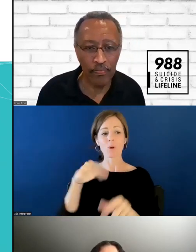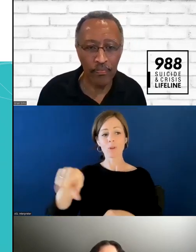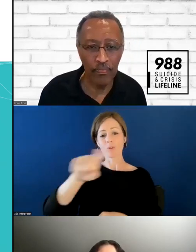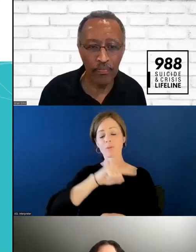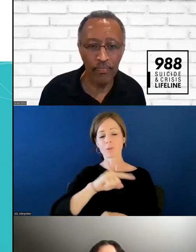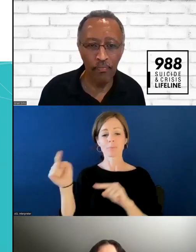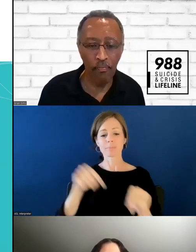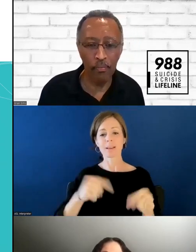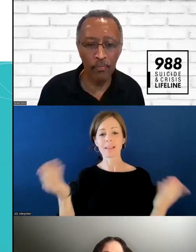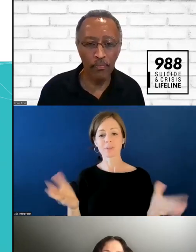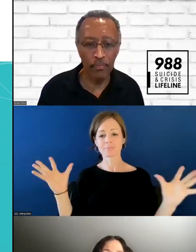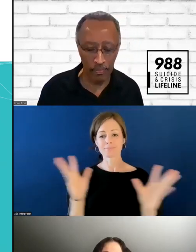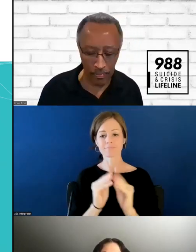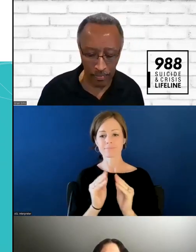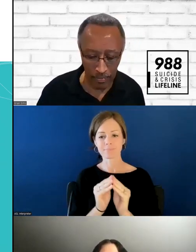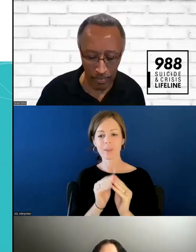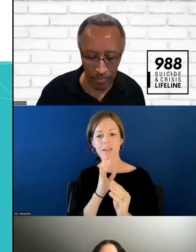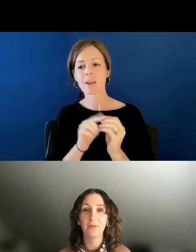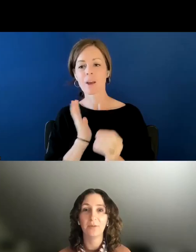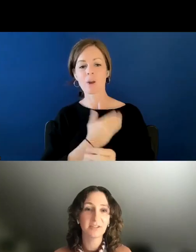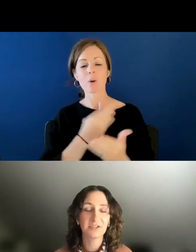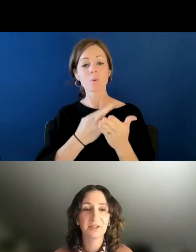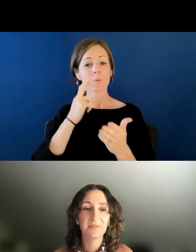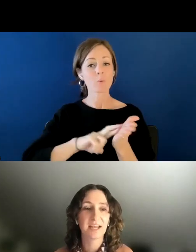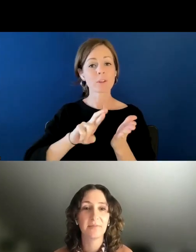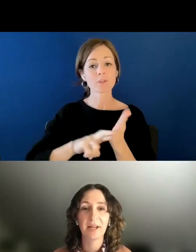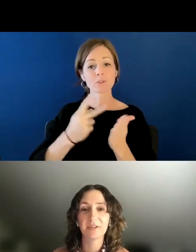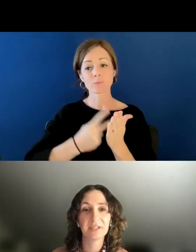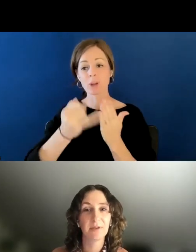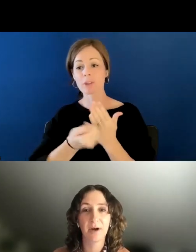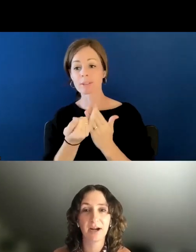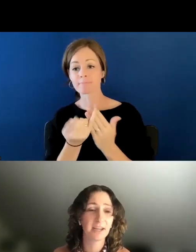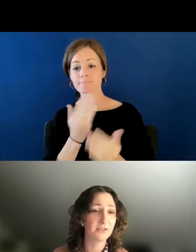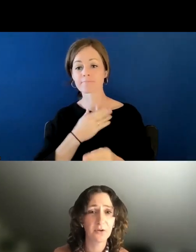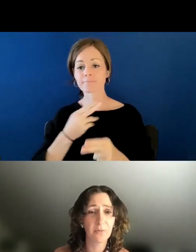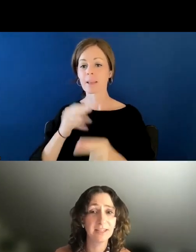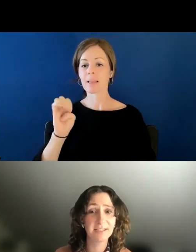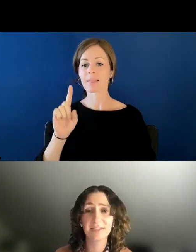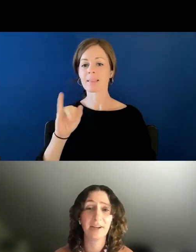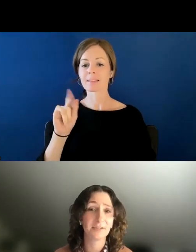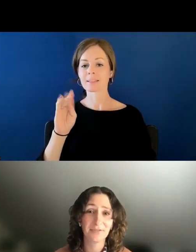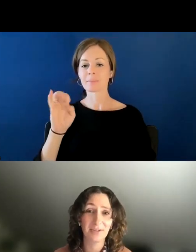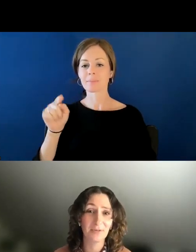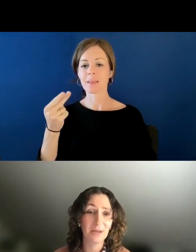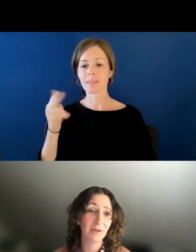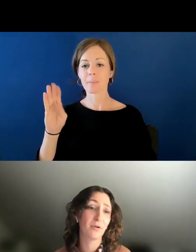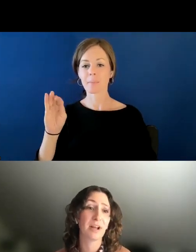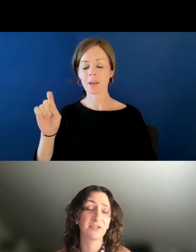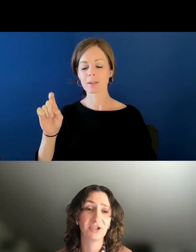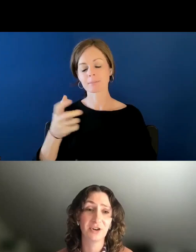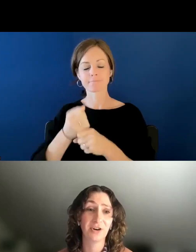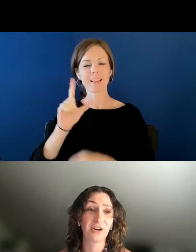to this community and talk about our research project. Like Dr. Sims said, my name's Elizabeth Box. I also go by Liz. Either is fine with